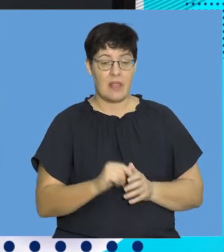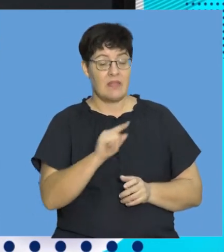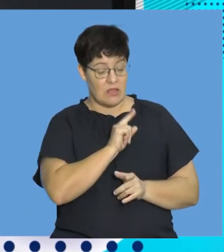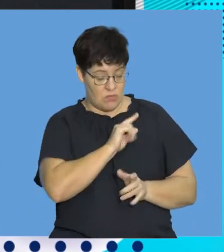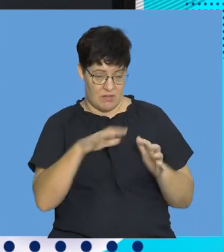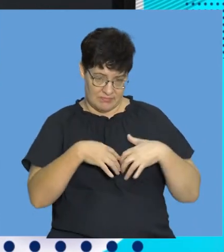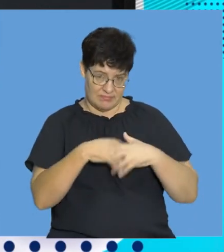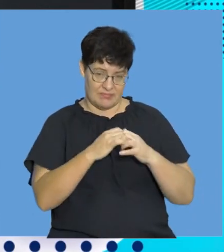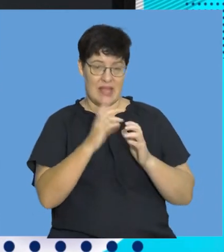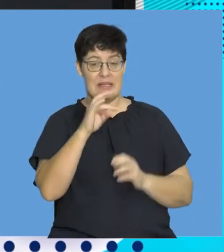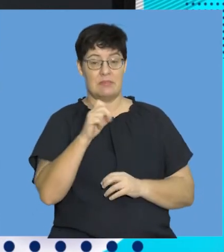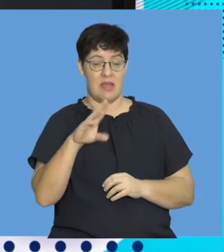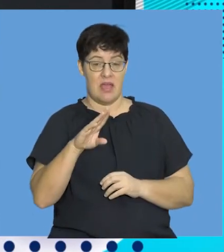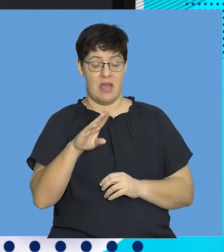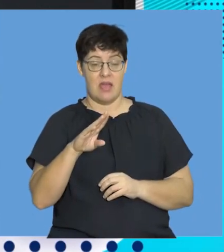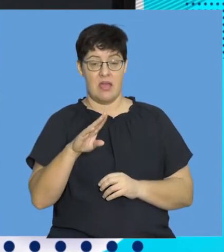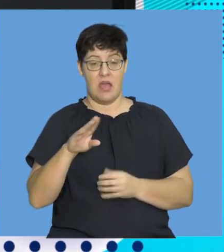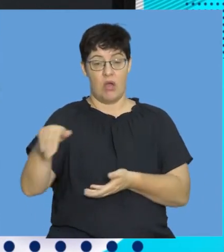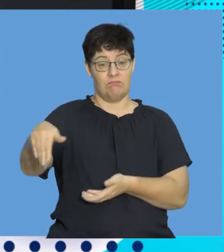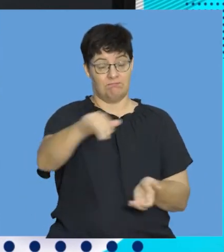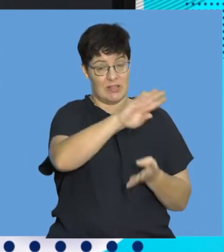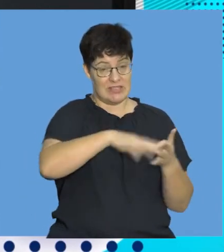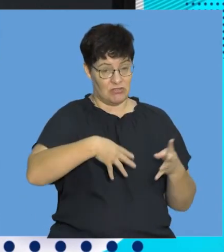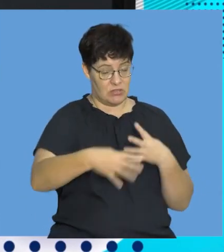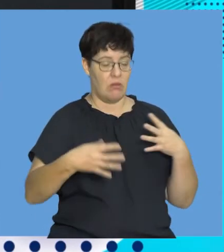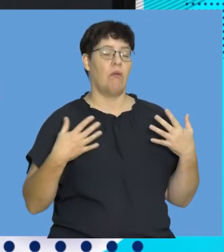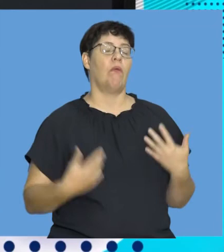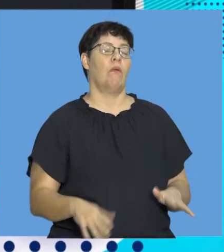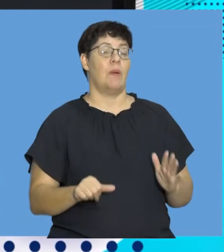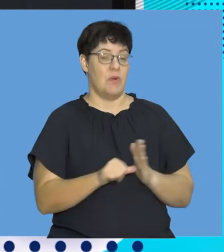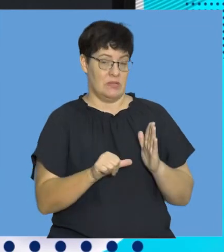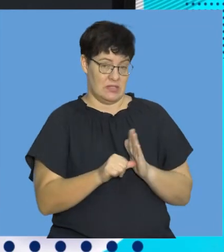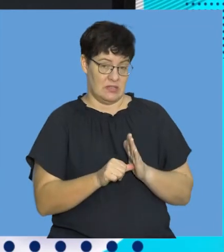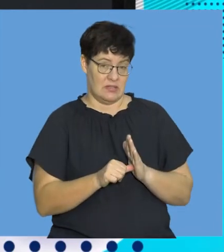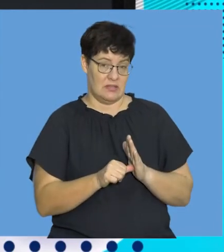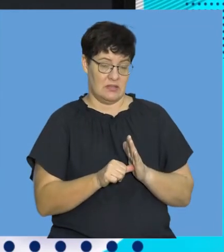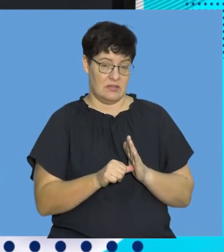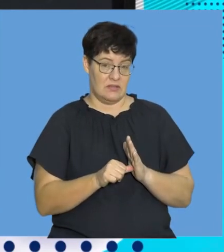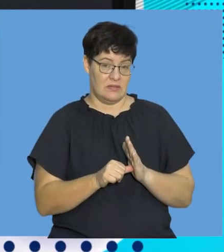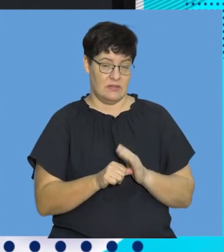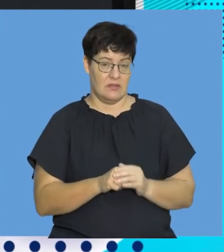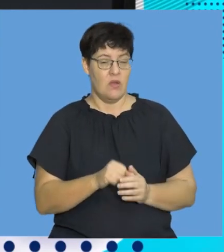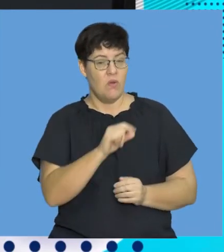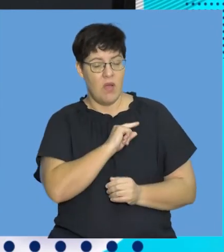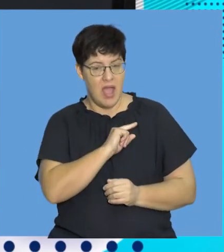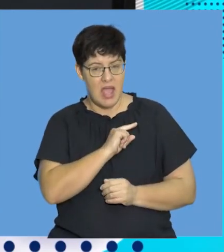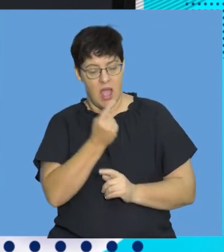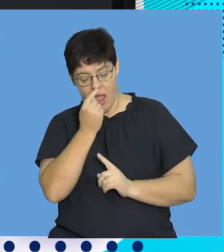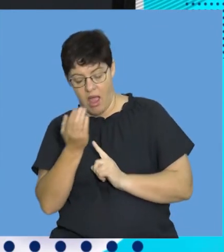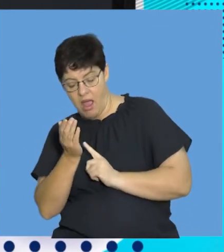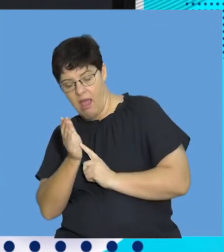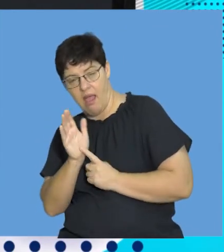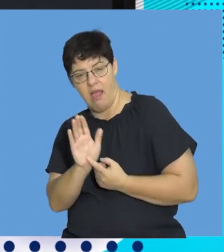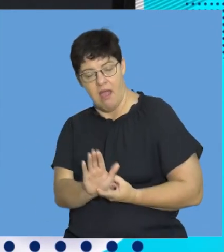drawing up of your debtors collection schedule is of paramount importance. It will give you an